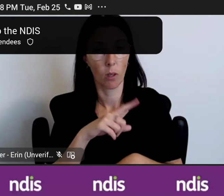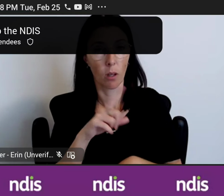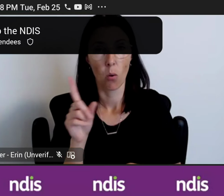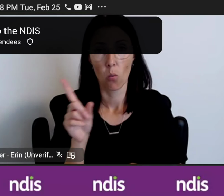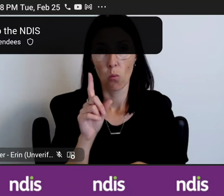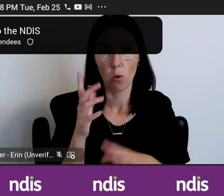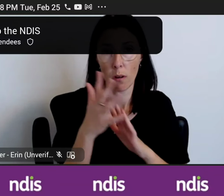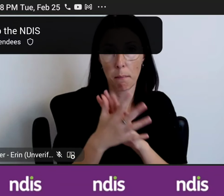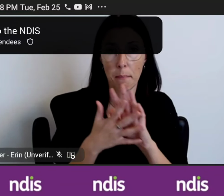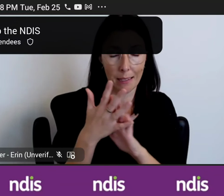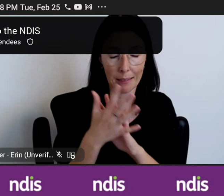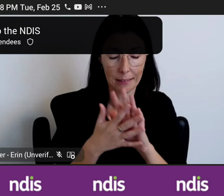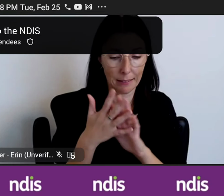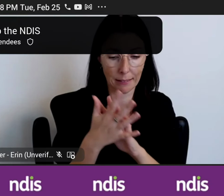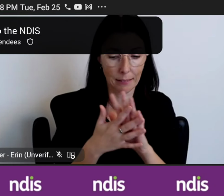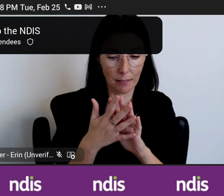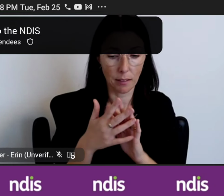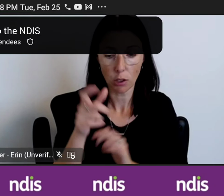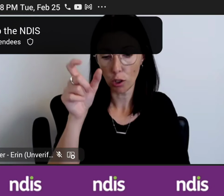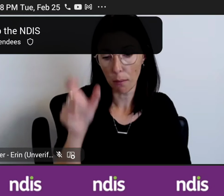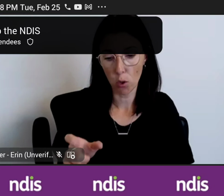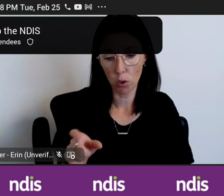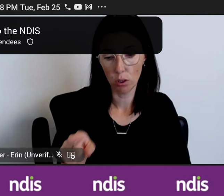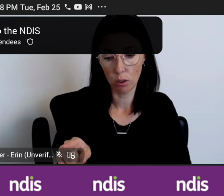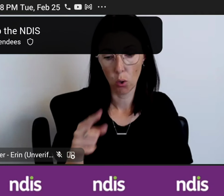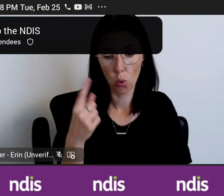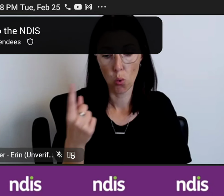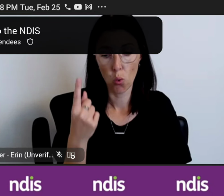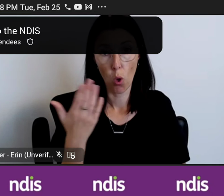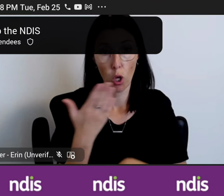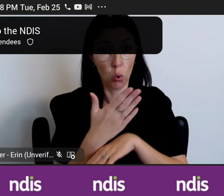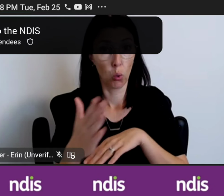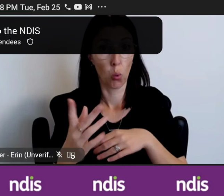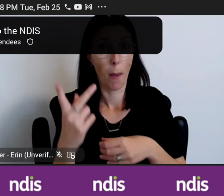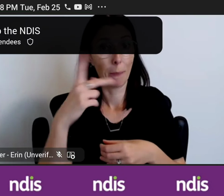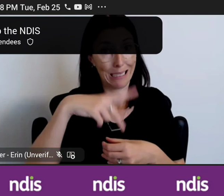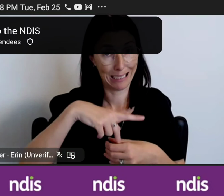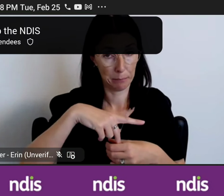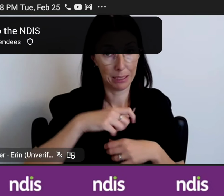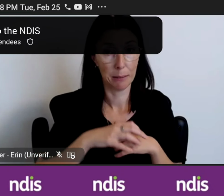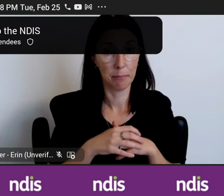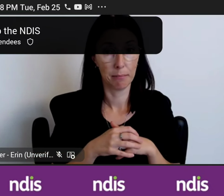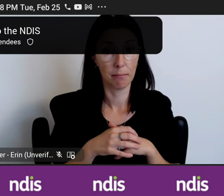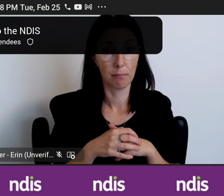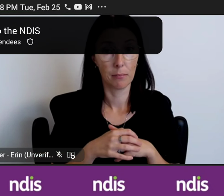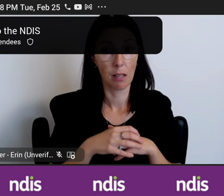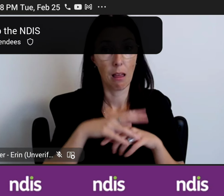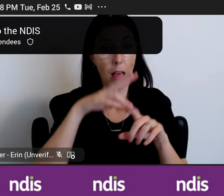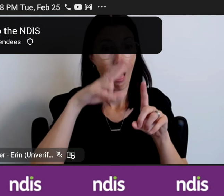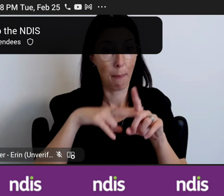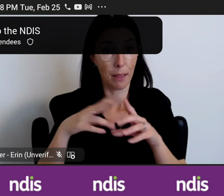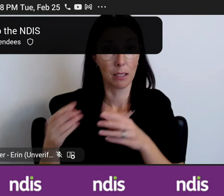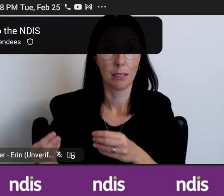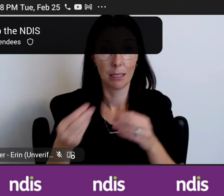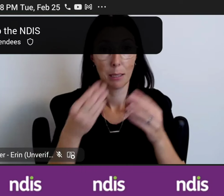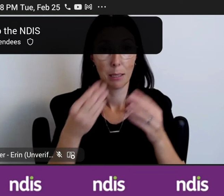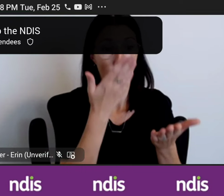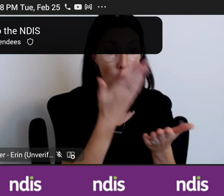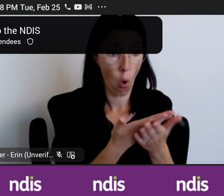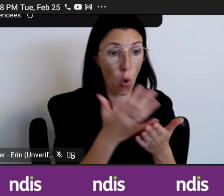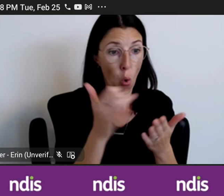it mean for someone who is a new participant? So that would be an application submitted on or after the 1st of